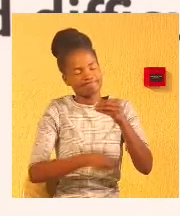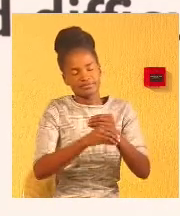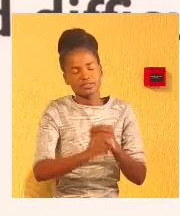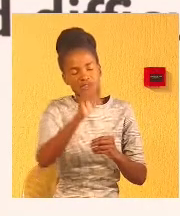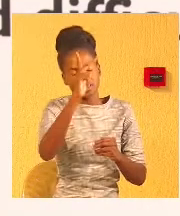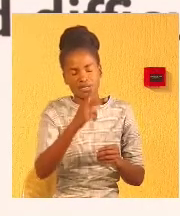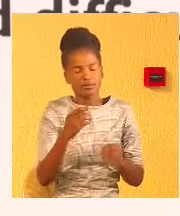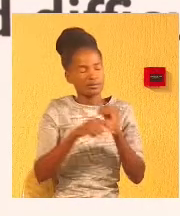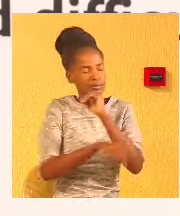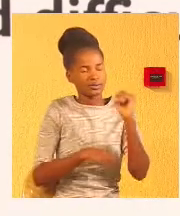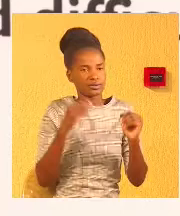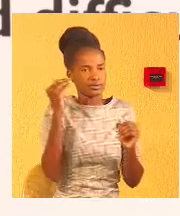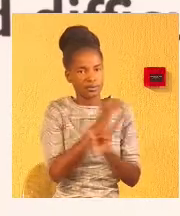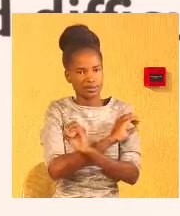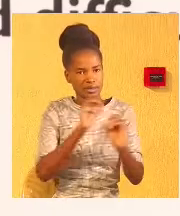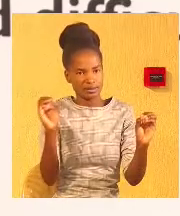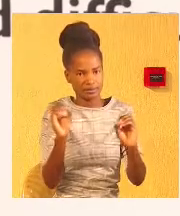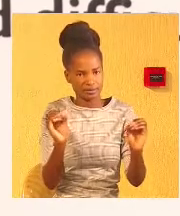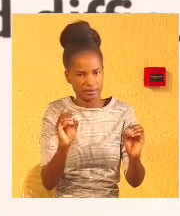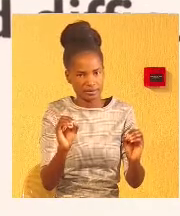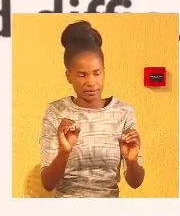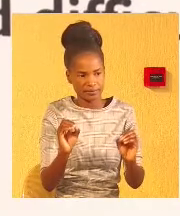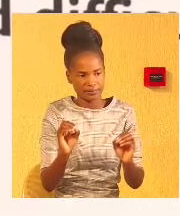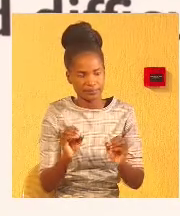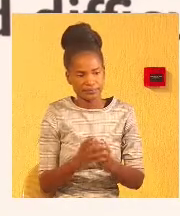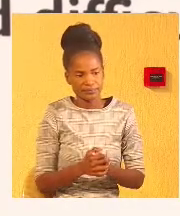Why? Because if you had those people,